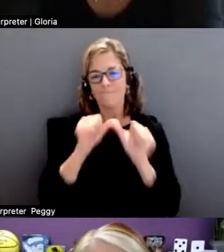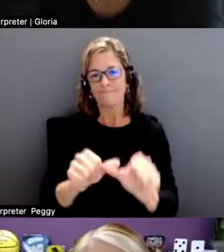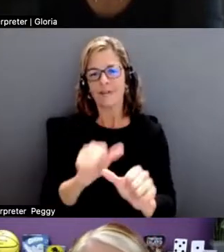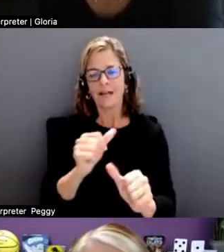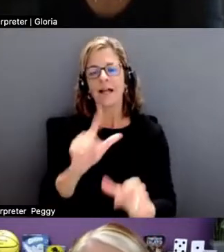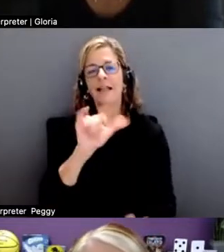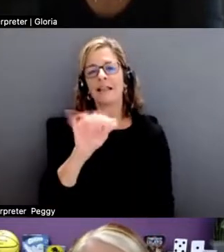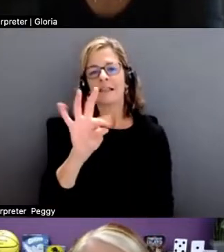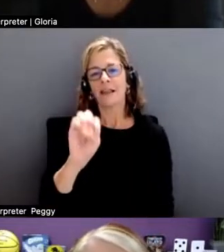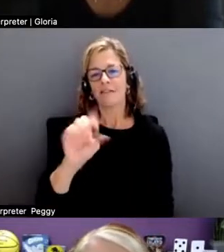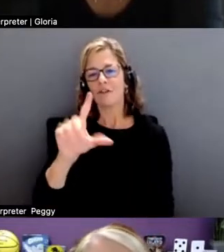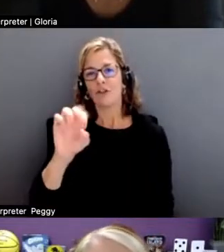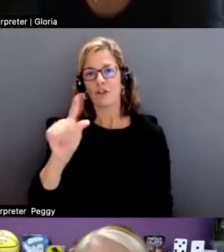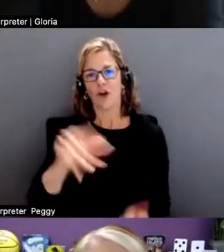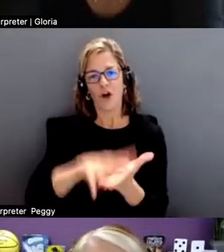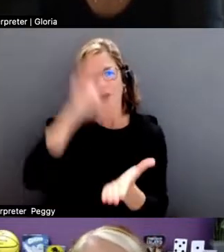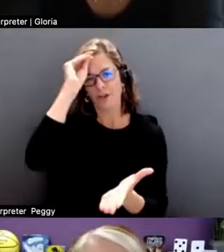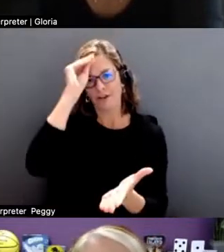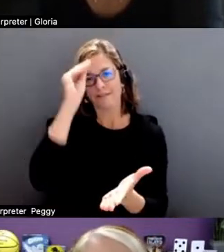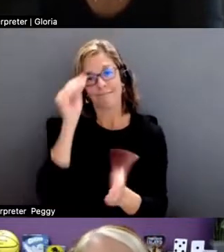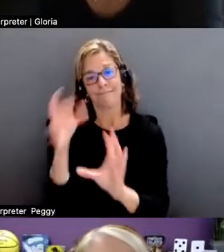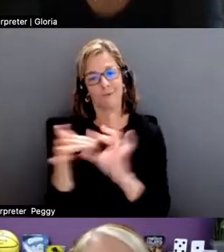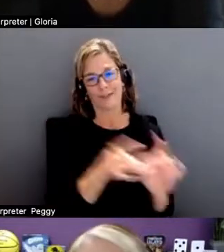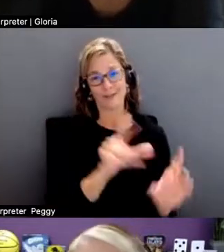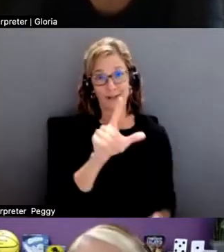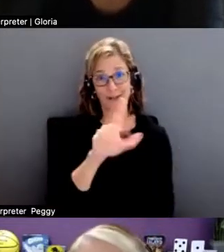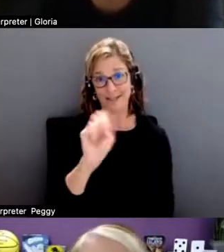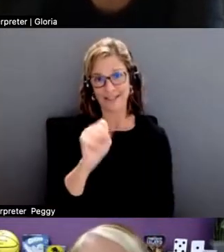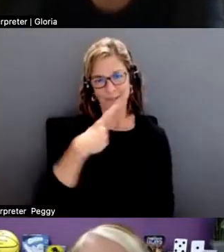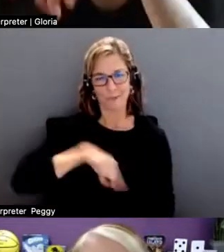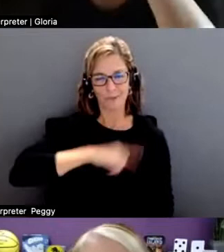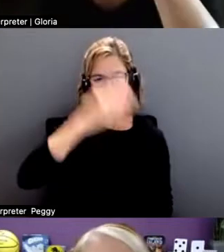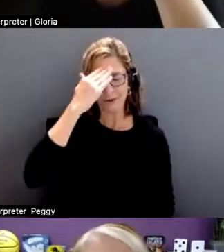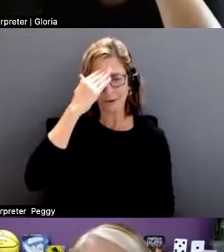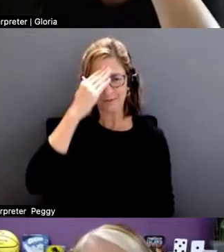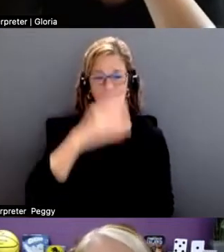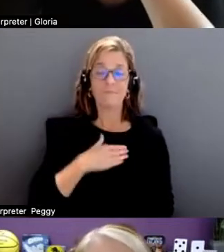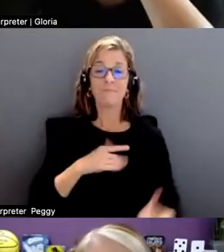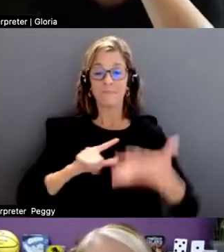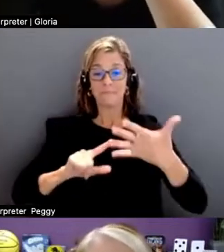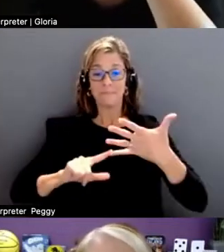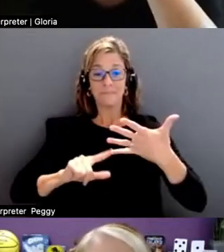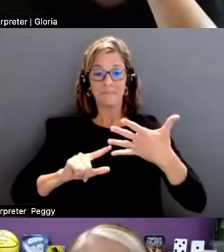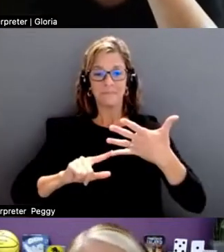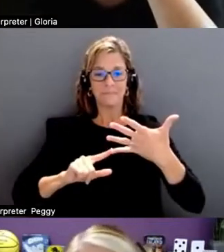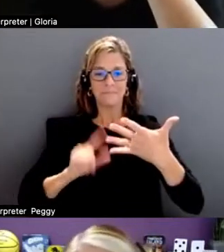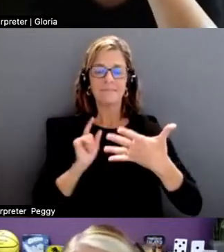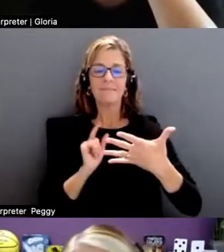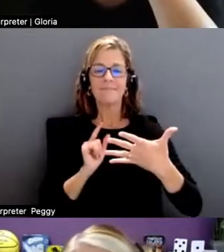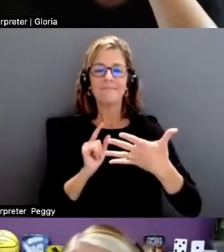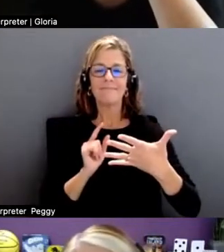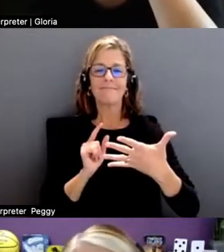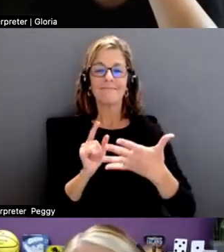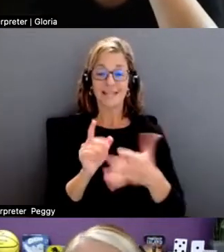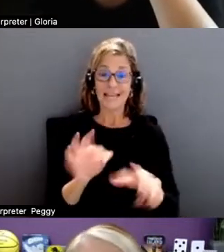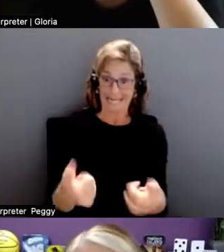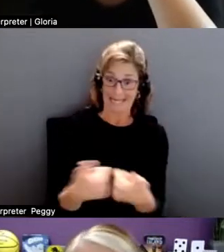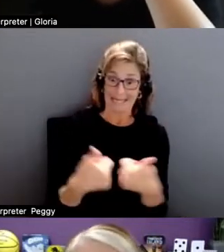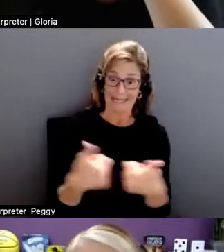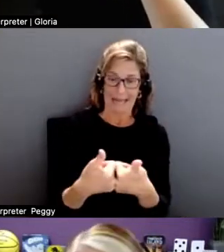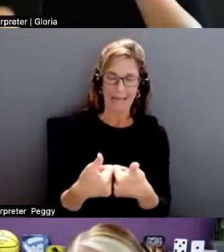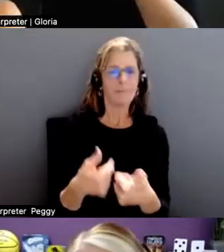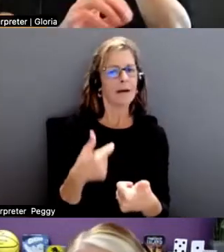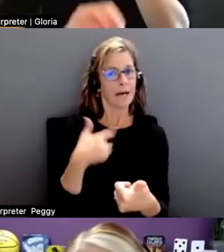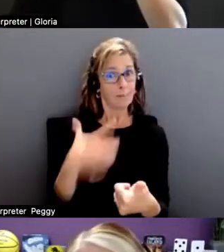And finally, gamers have the most wonderful ability to fail, to learn from failure, and to